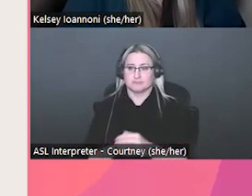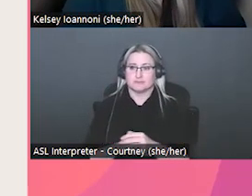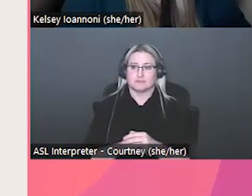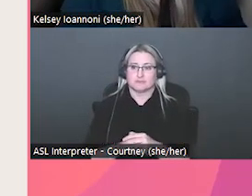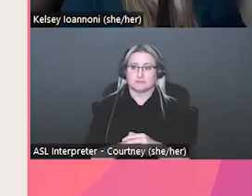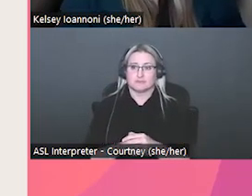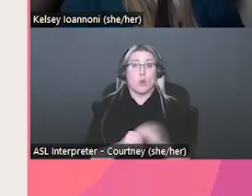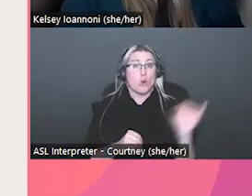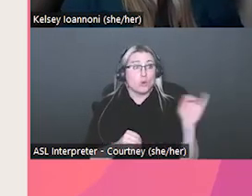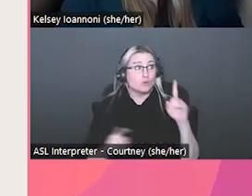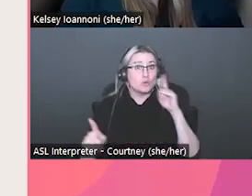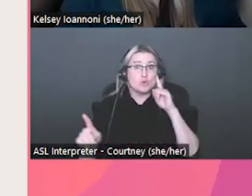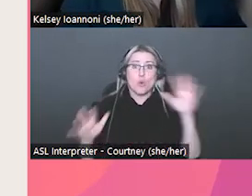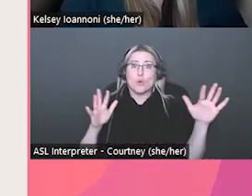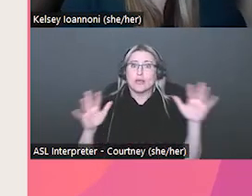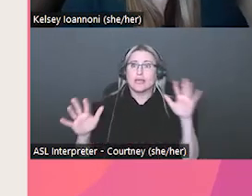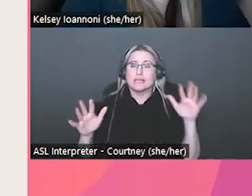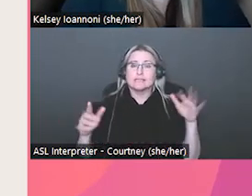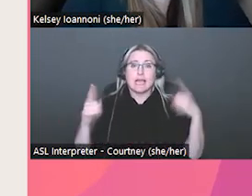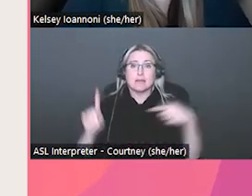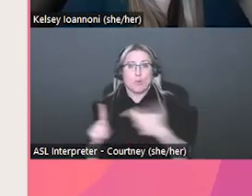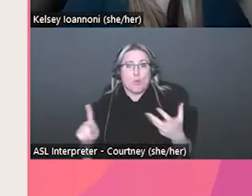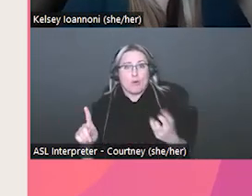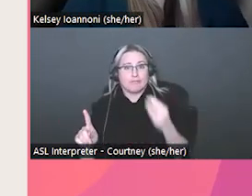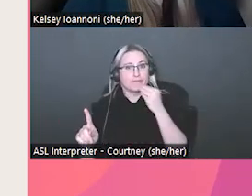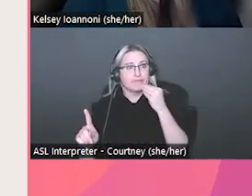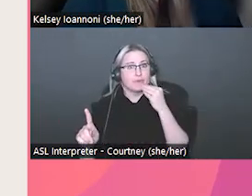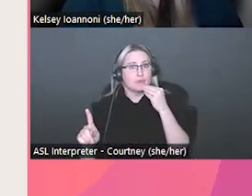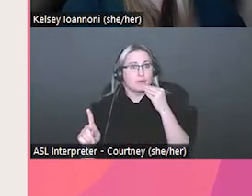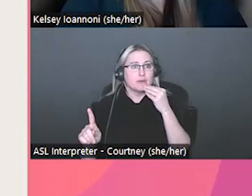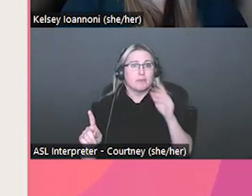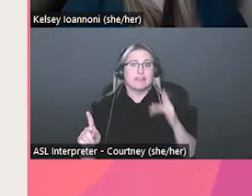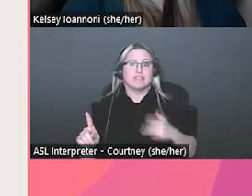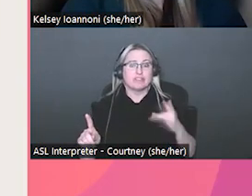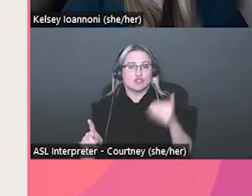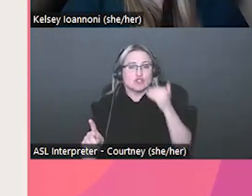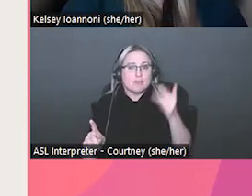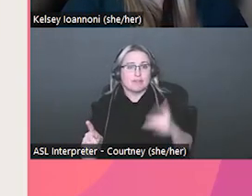notify everyone else in the house that Jane was trying to access food, creating shame and humiliation.